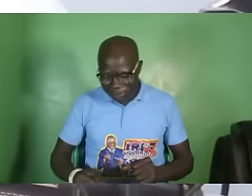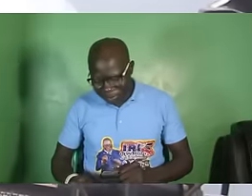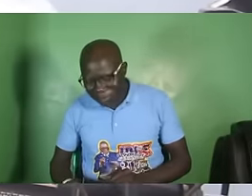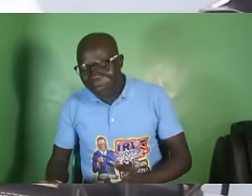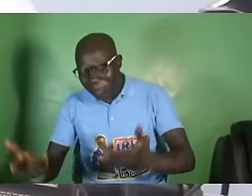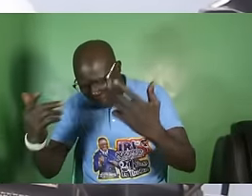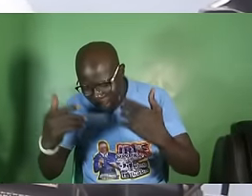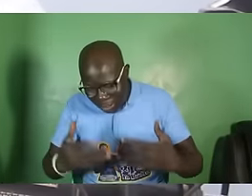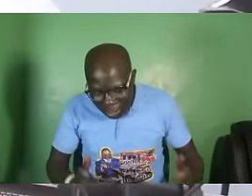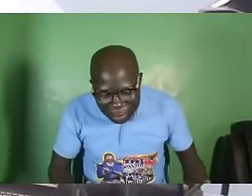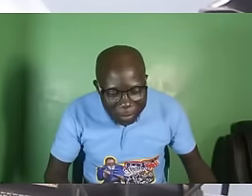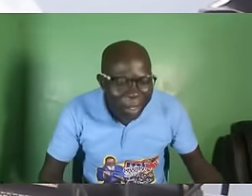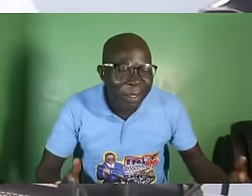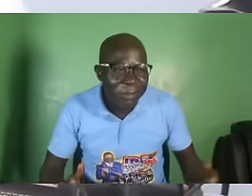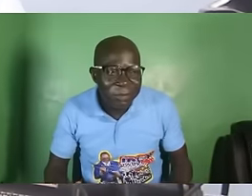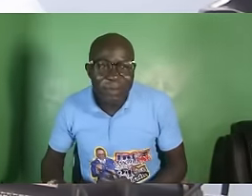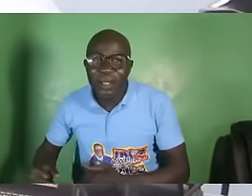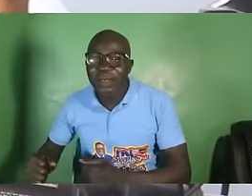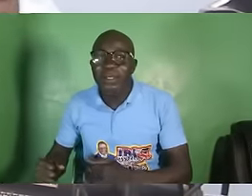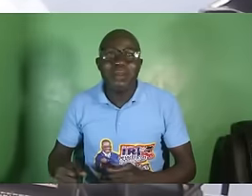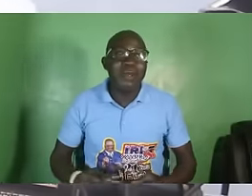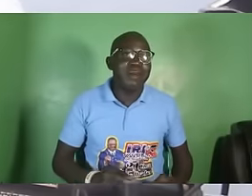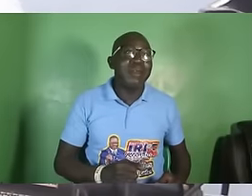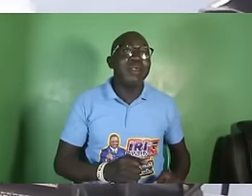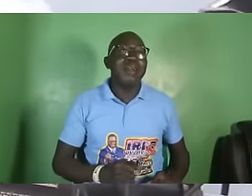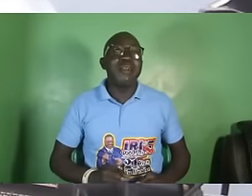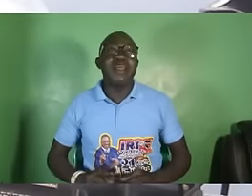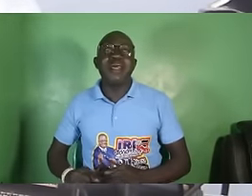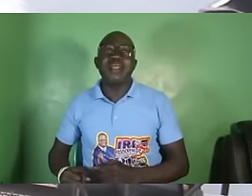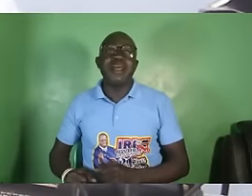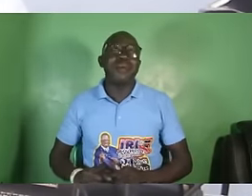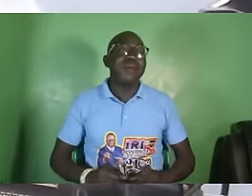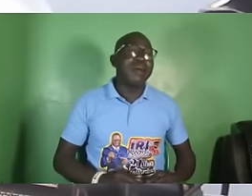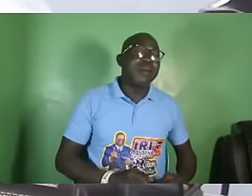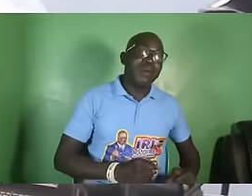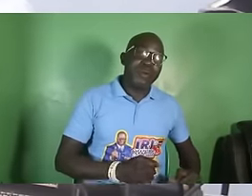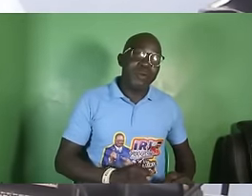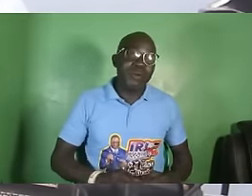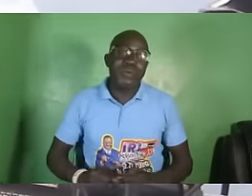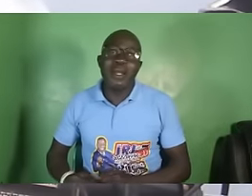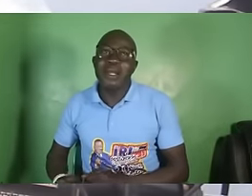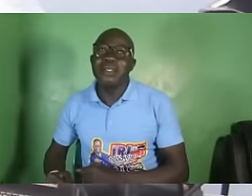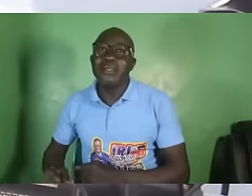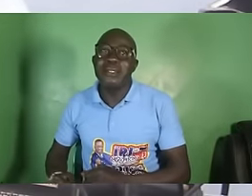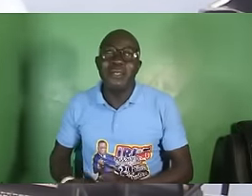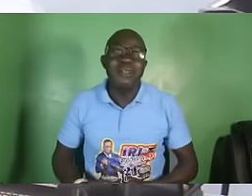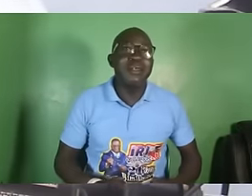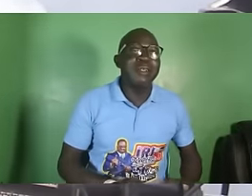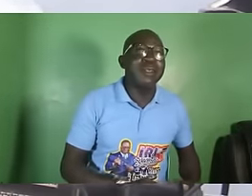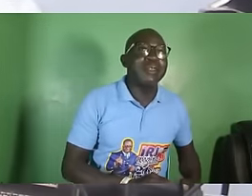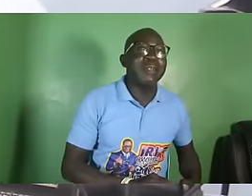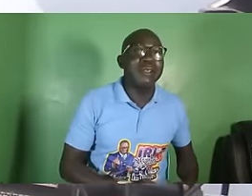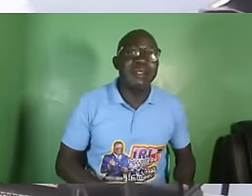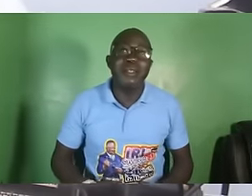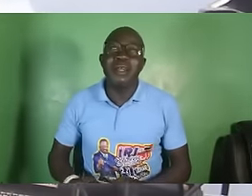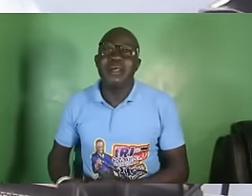ah mo de ya sope oni kan se lore ki amo olubi oni